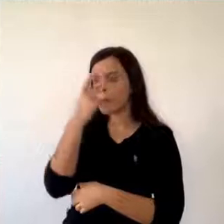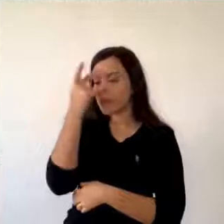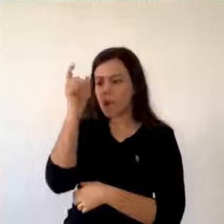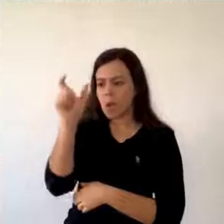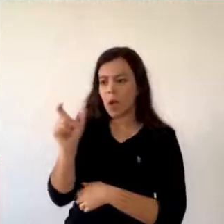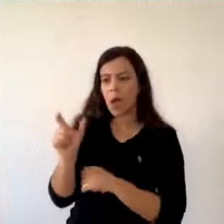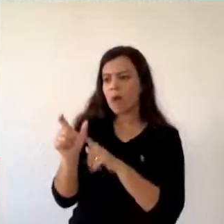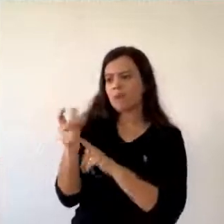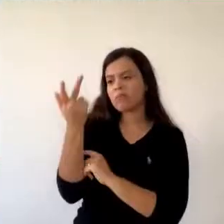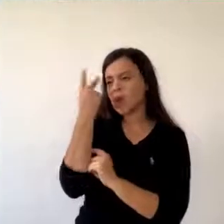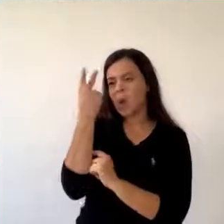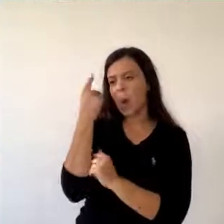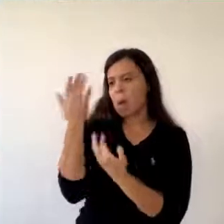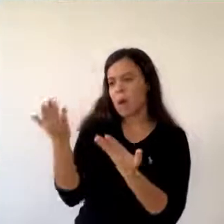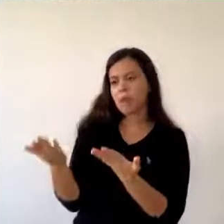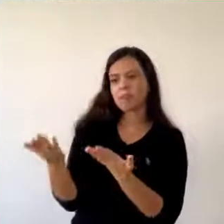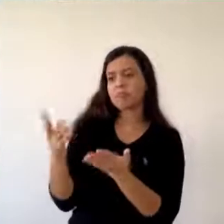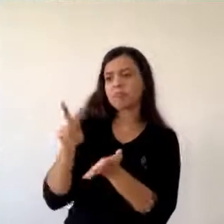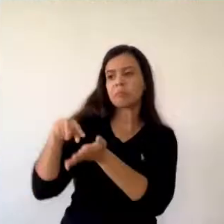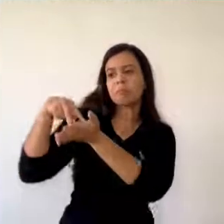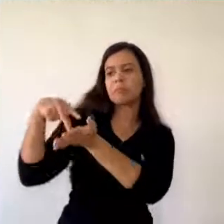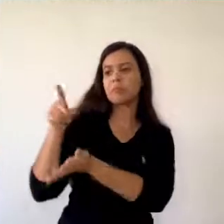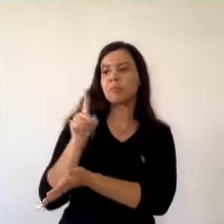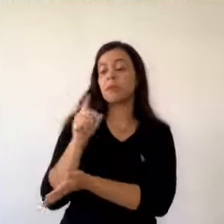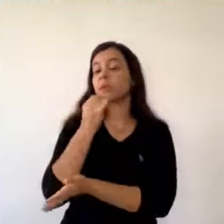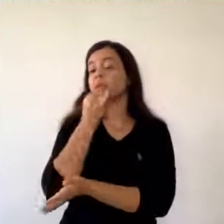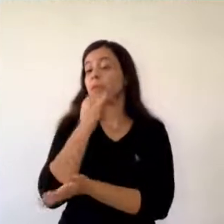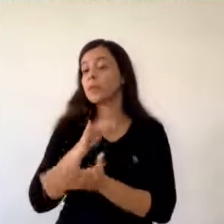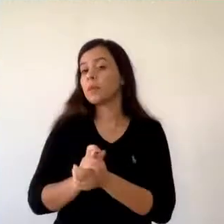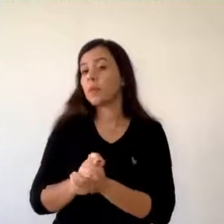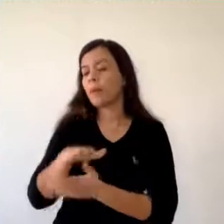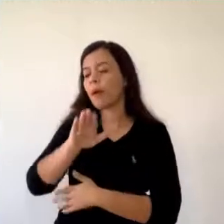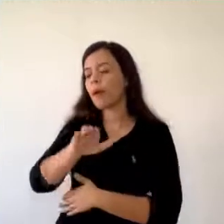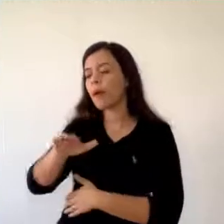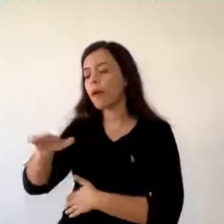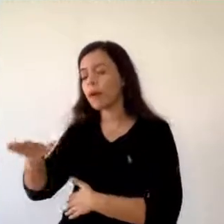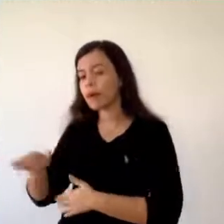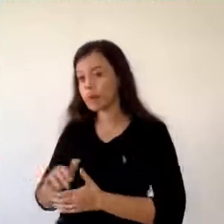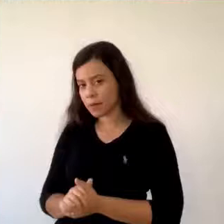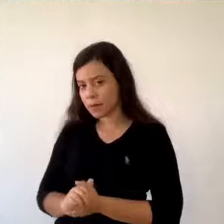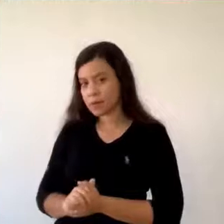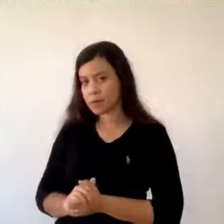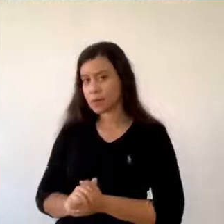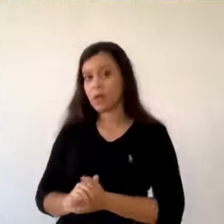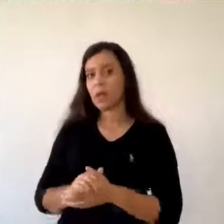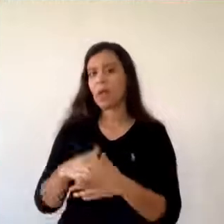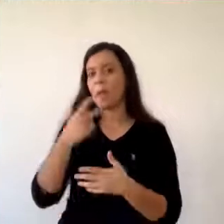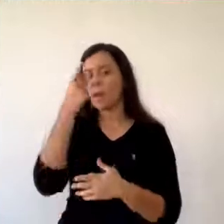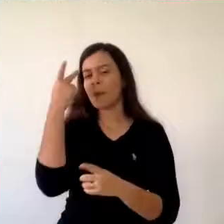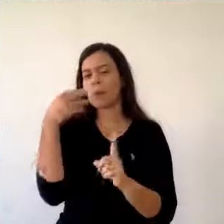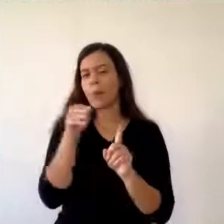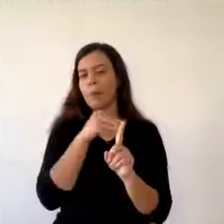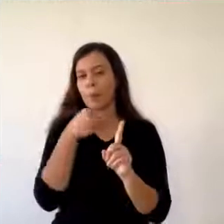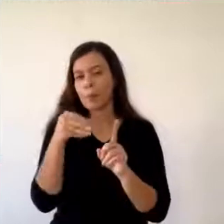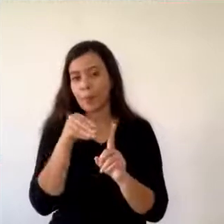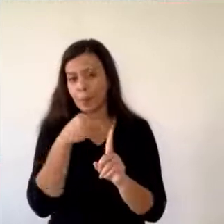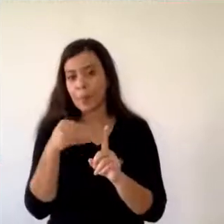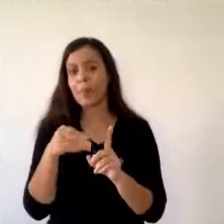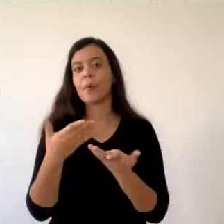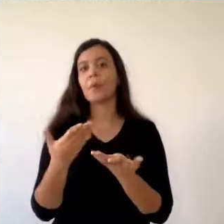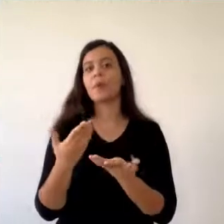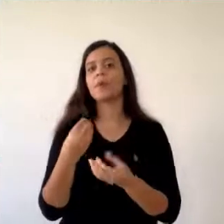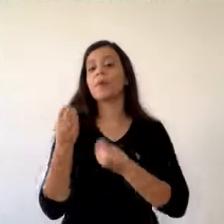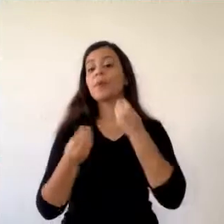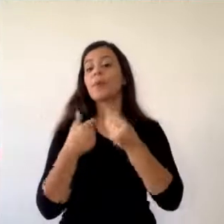people who we feel like have less power than we do. And these are people who are more vulnerable.